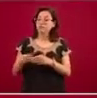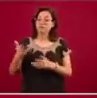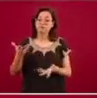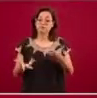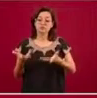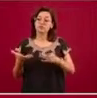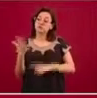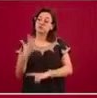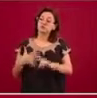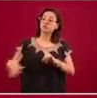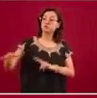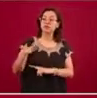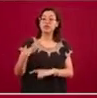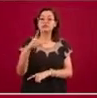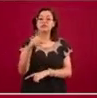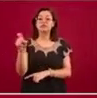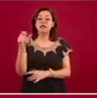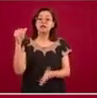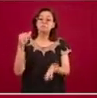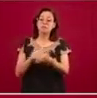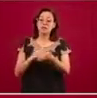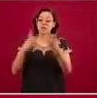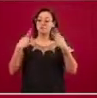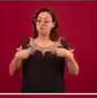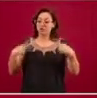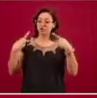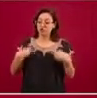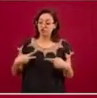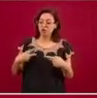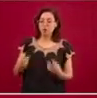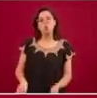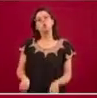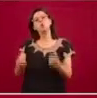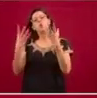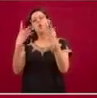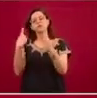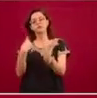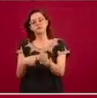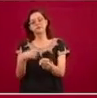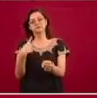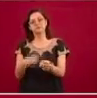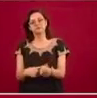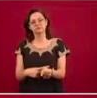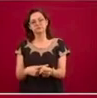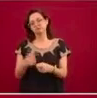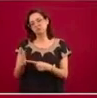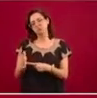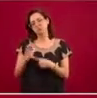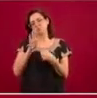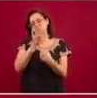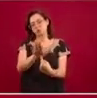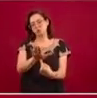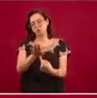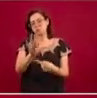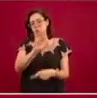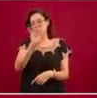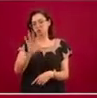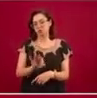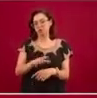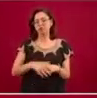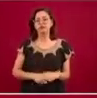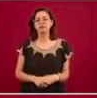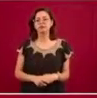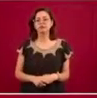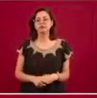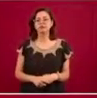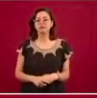is a statistic that is calculated taking into account a population